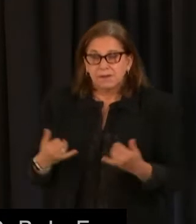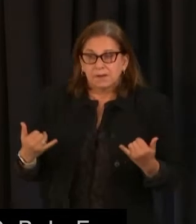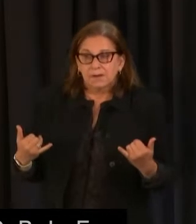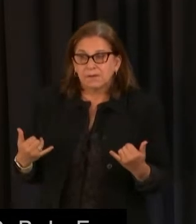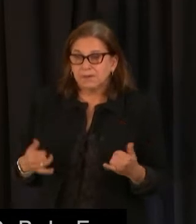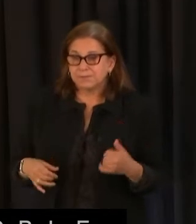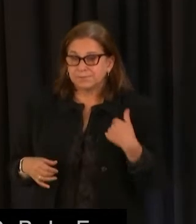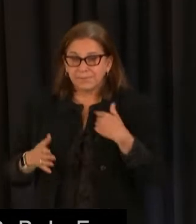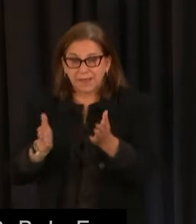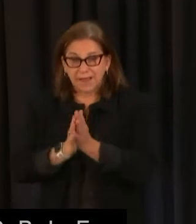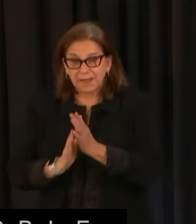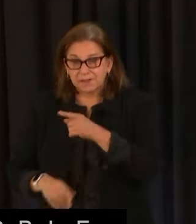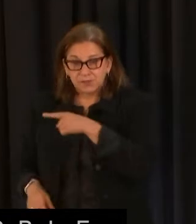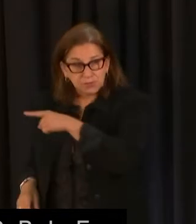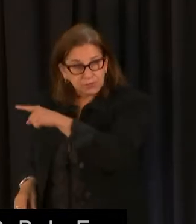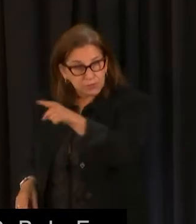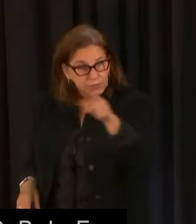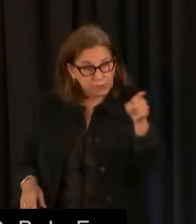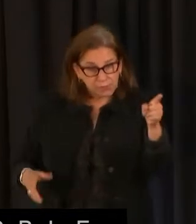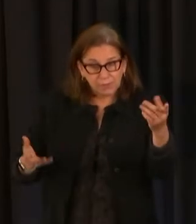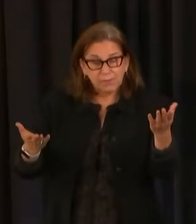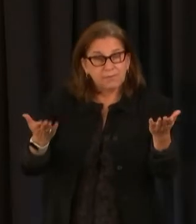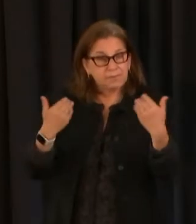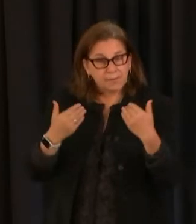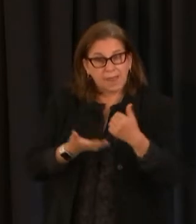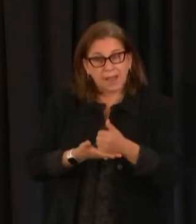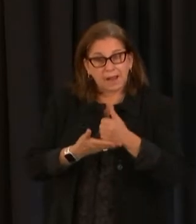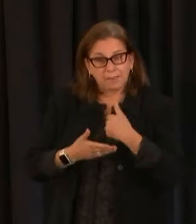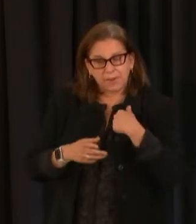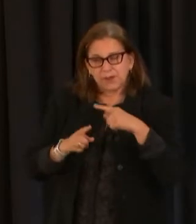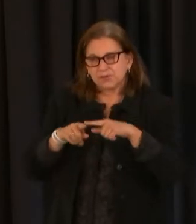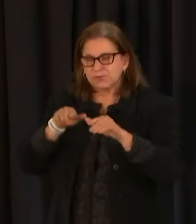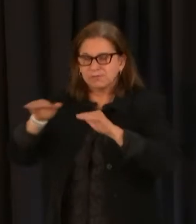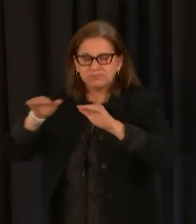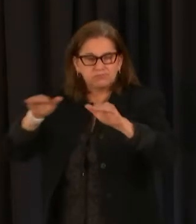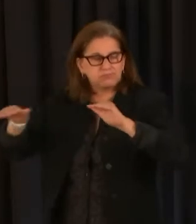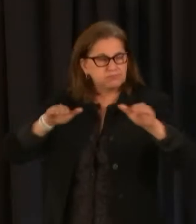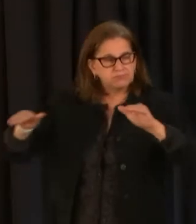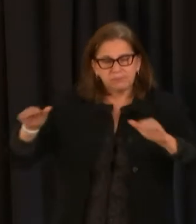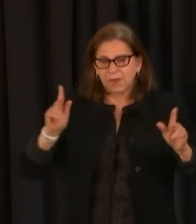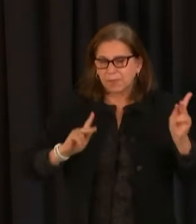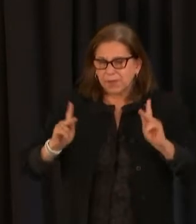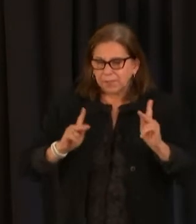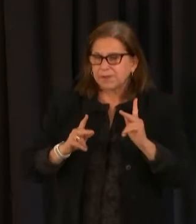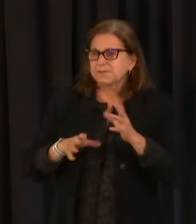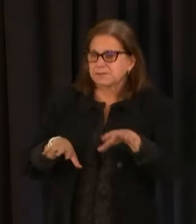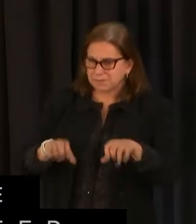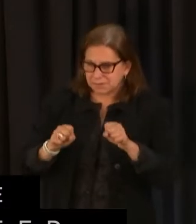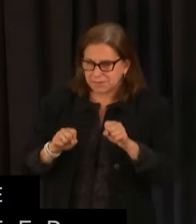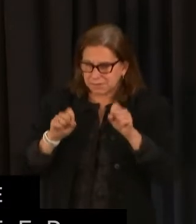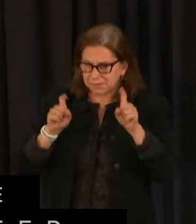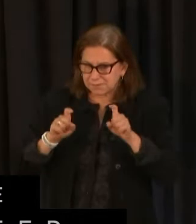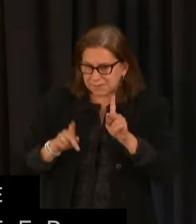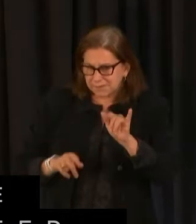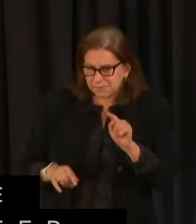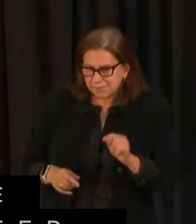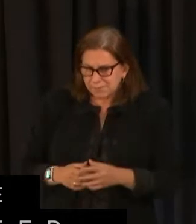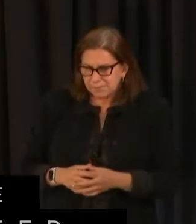get more people registered and vaccinated. We will have a day of action on